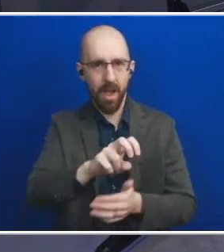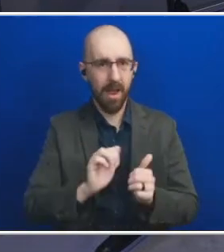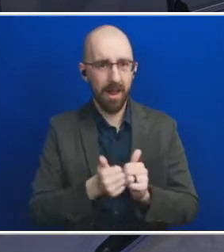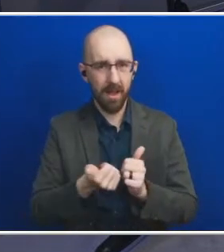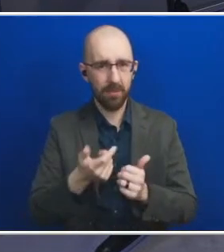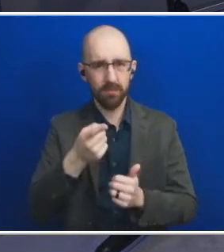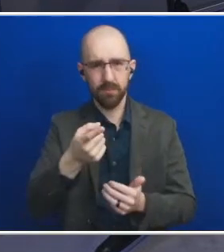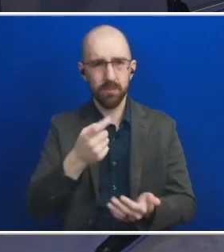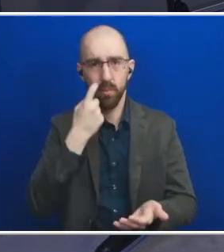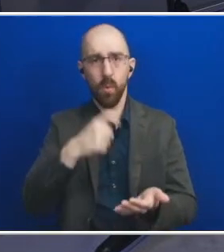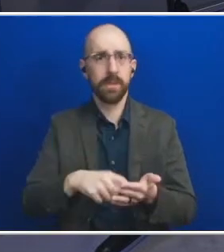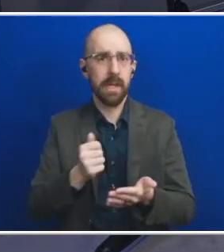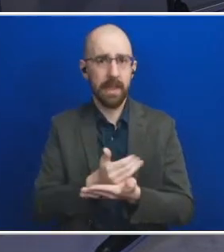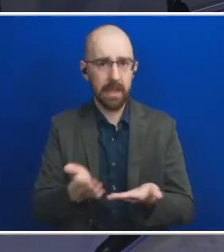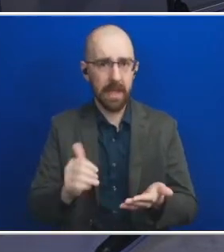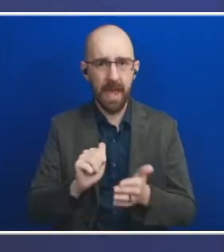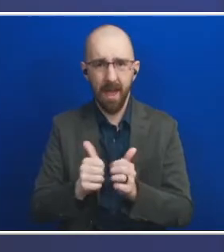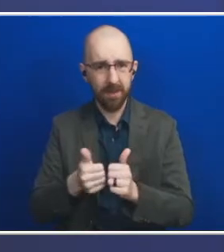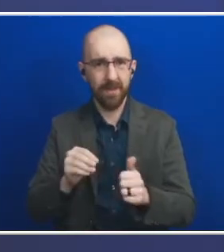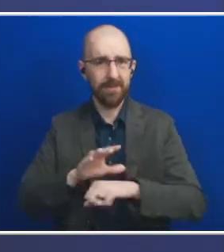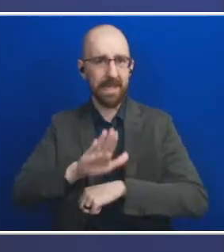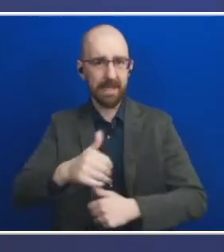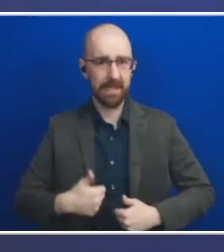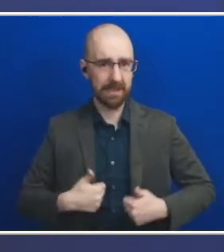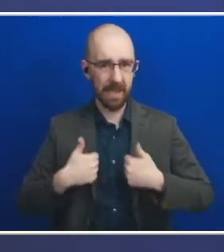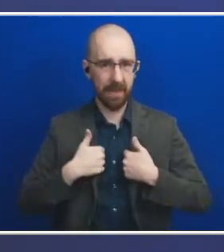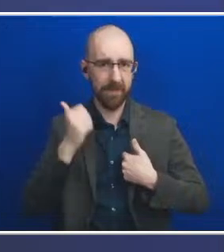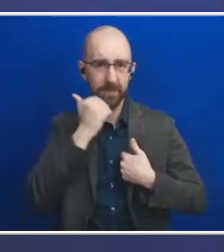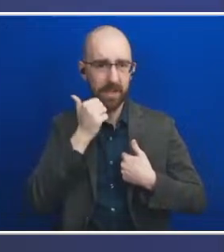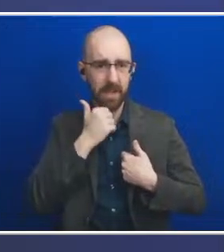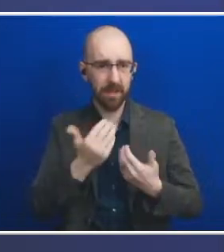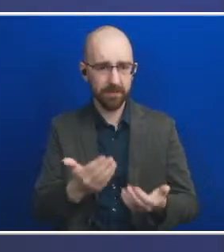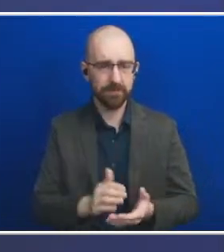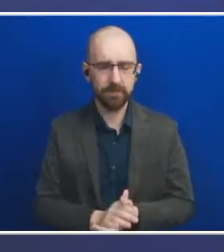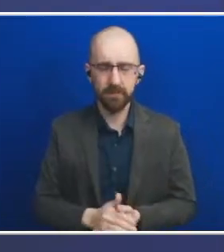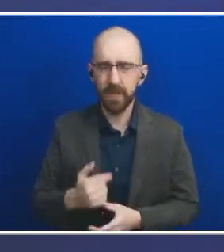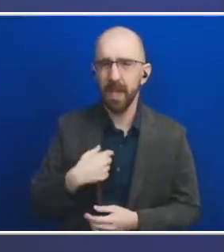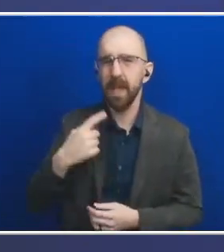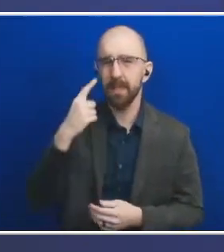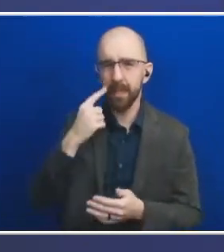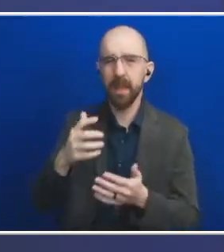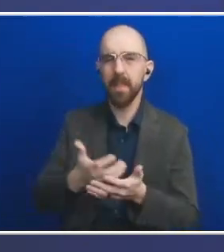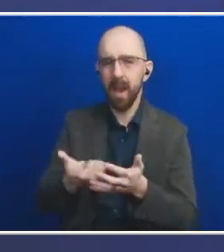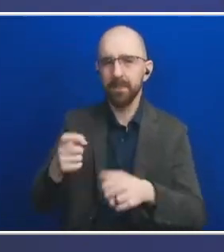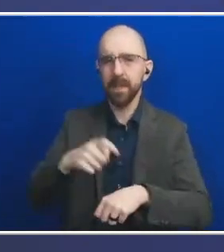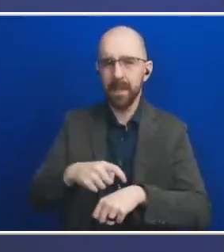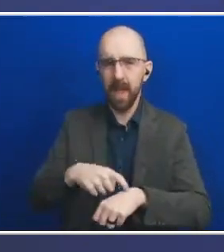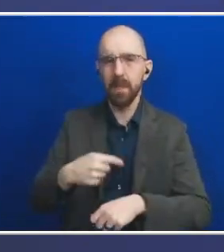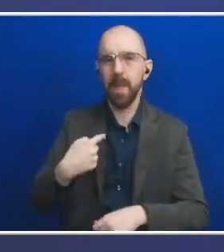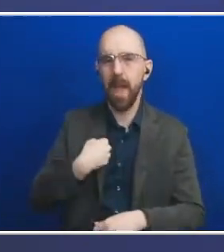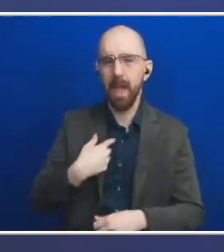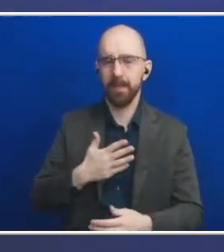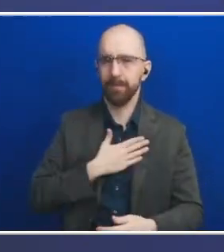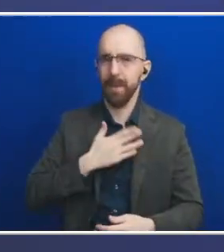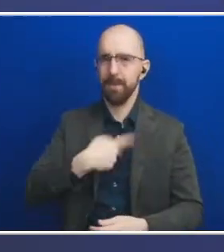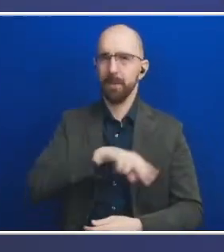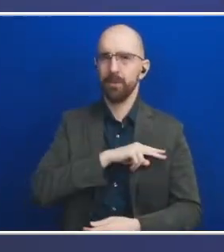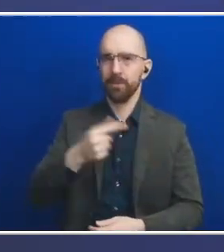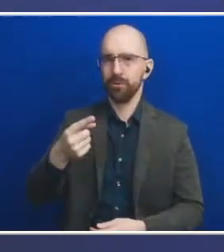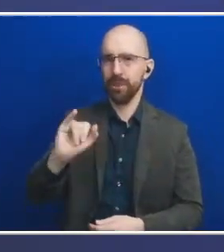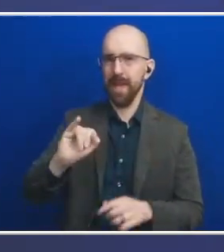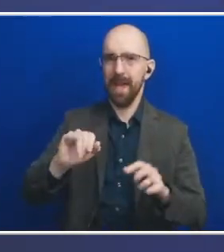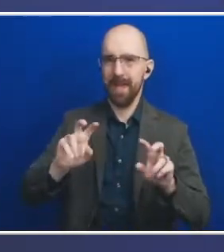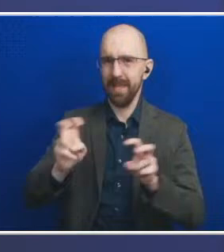his daily life? I think a lot of the times I have my personal GI issues. I have